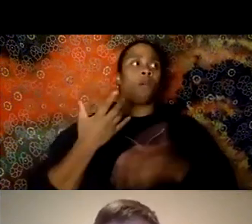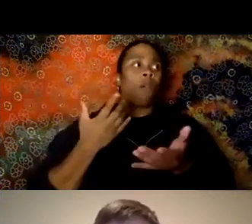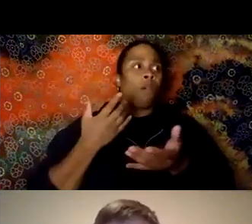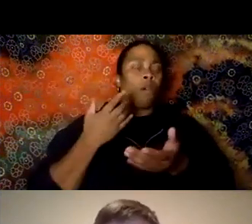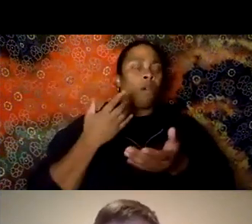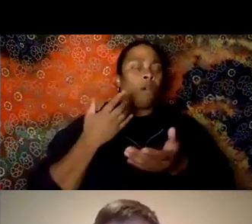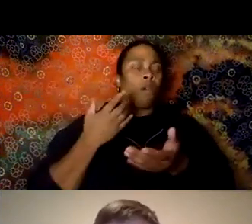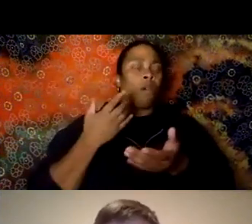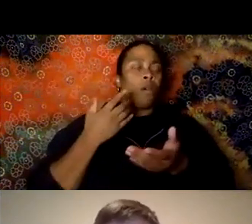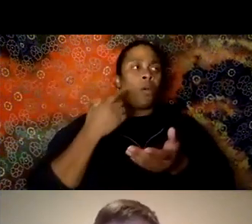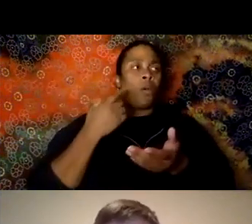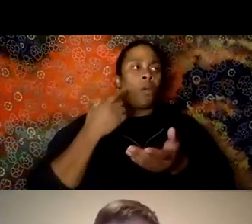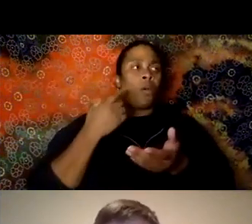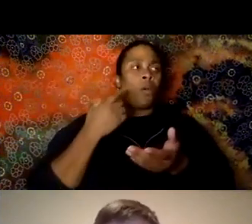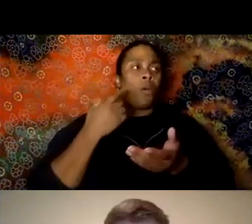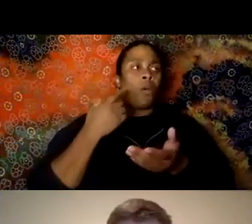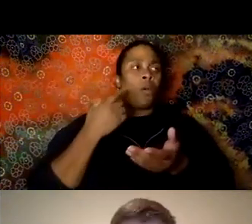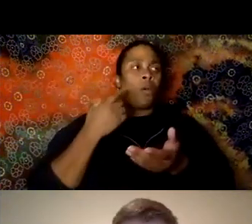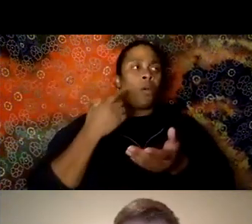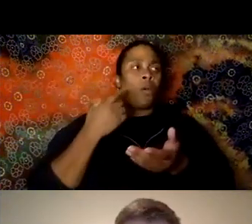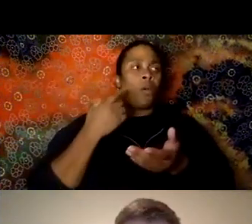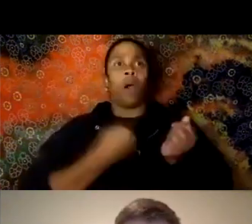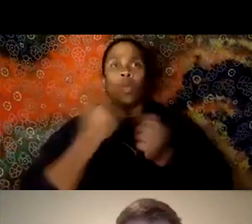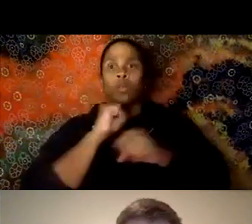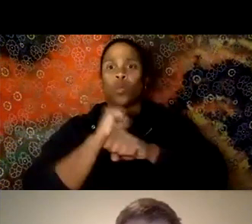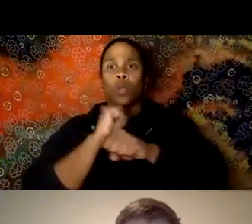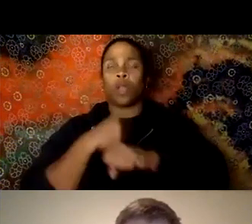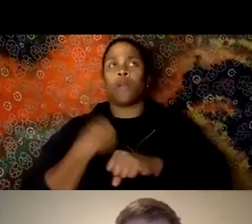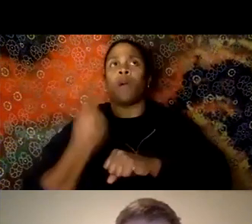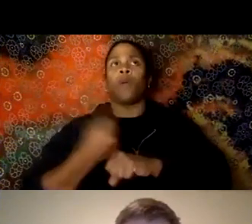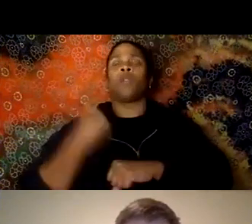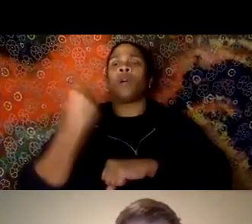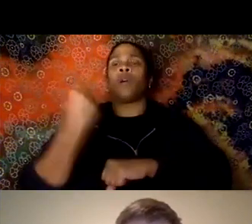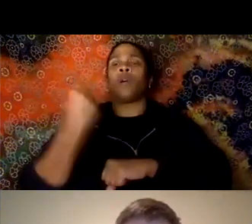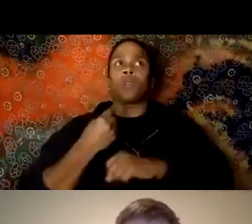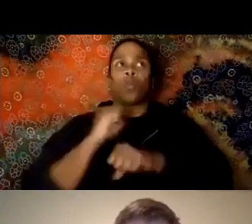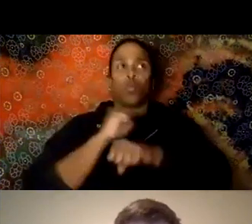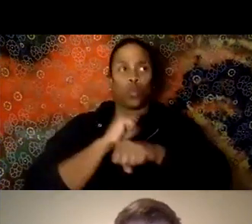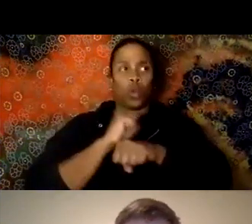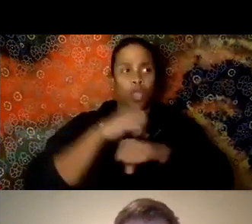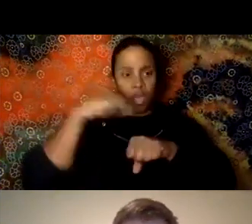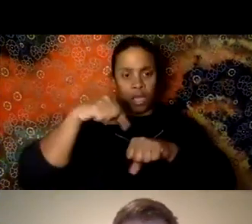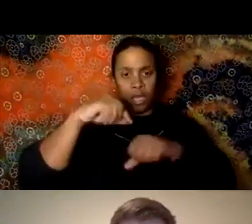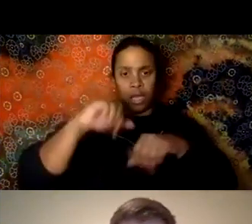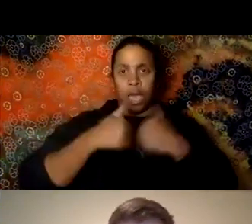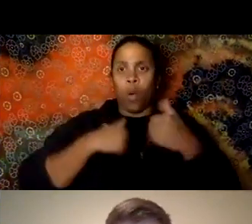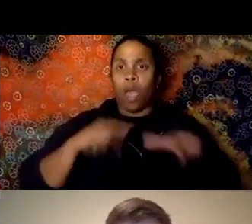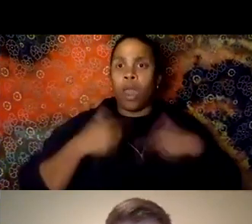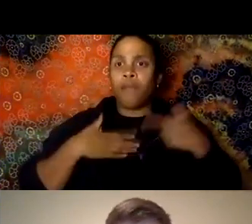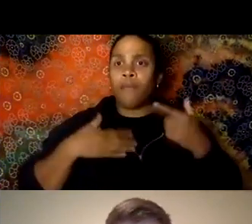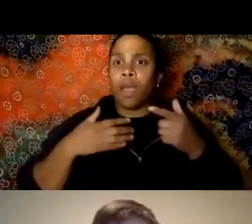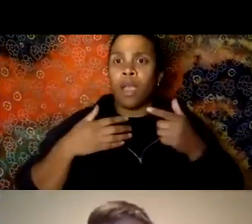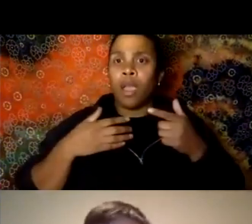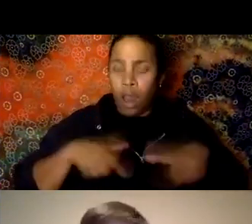literally I always do this. Like, this is like how I live my life. And this is who I've always been. So when I'm